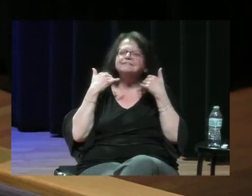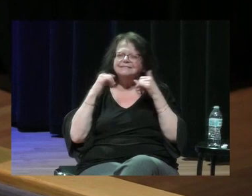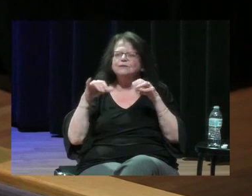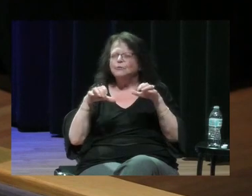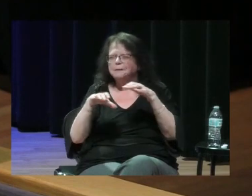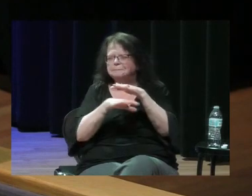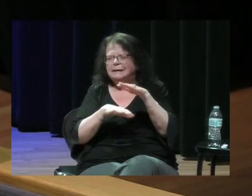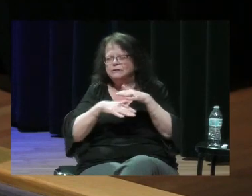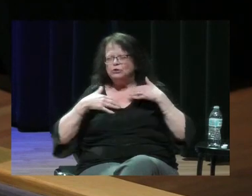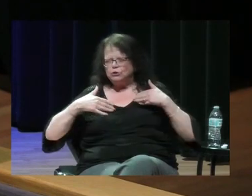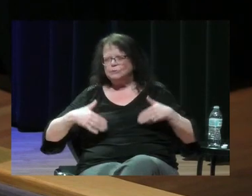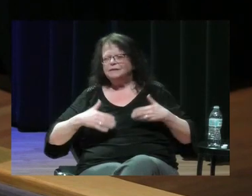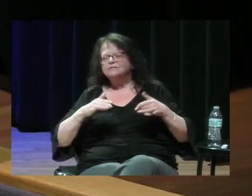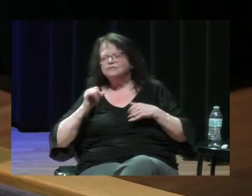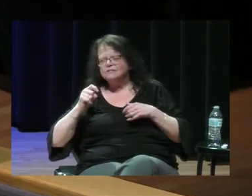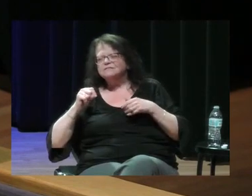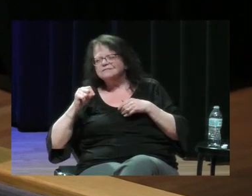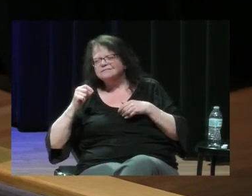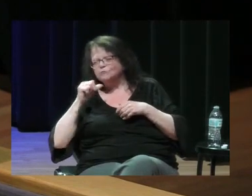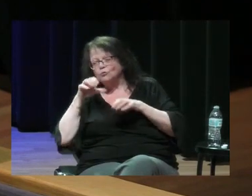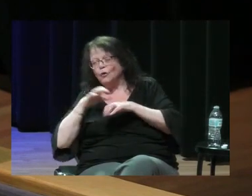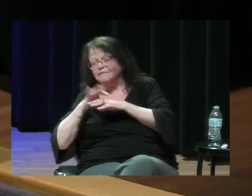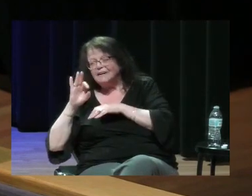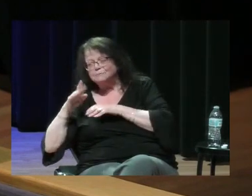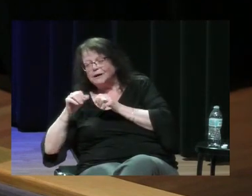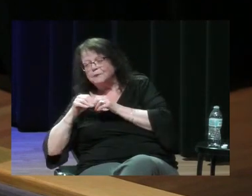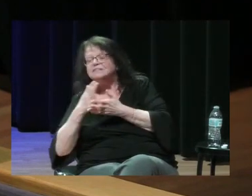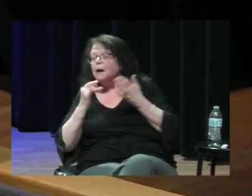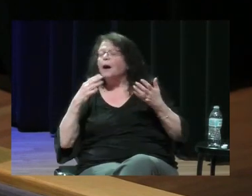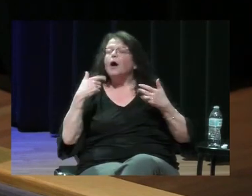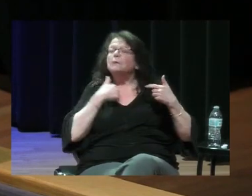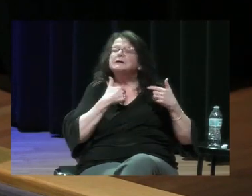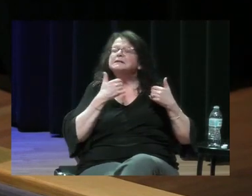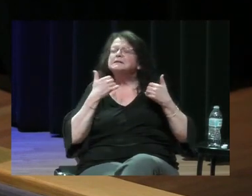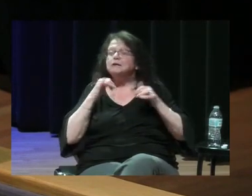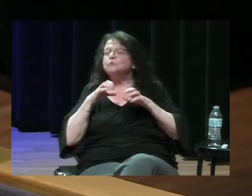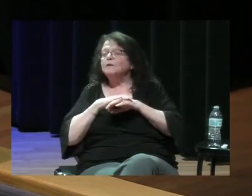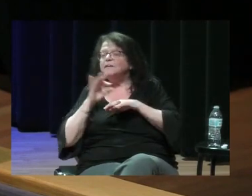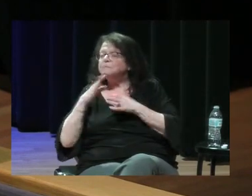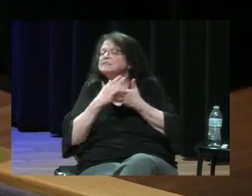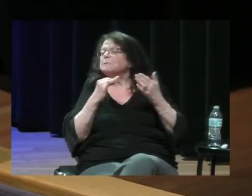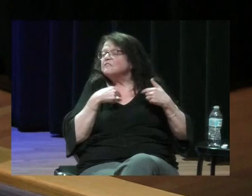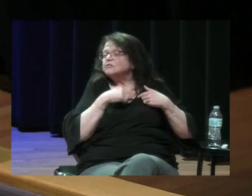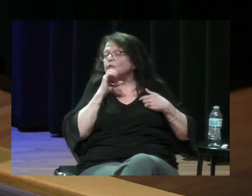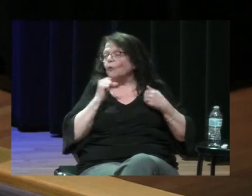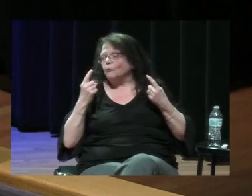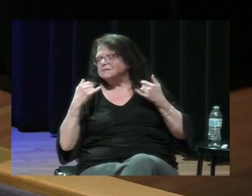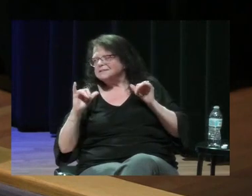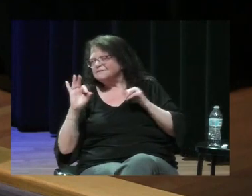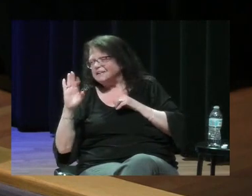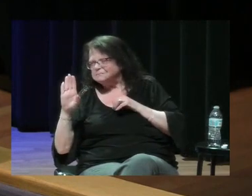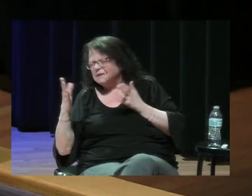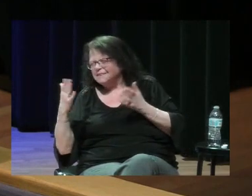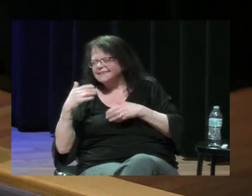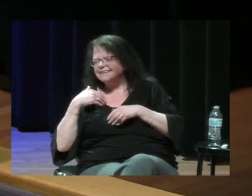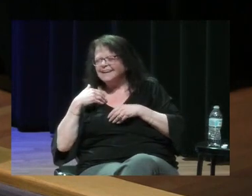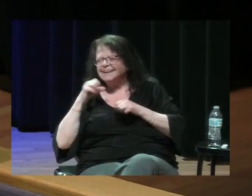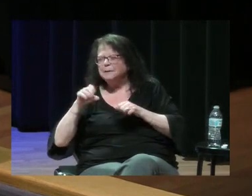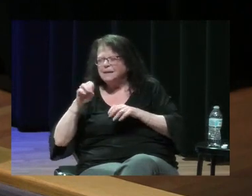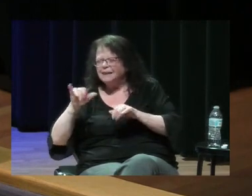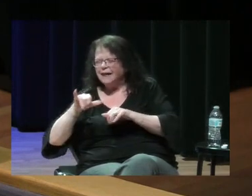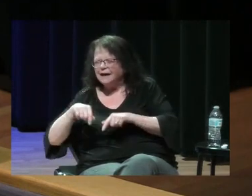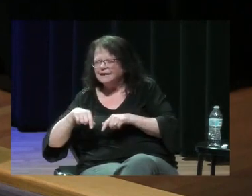But some of us, the old ones. And so I just think like that's what I have to remind myself too. Is like I can kind of get in that space where I'm like, they're so powerful,